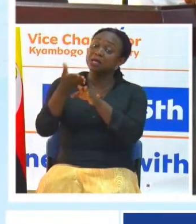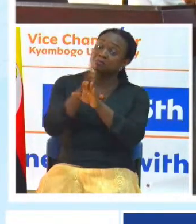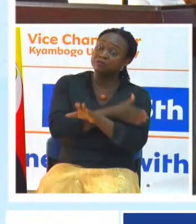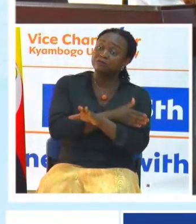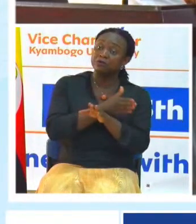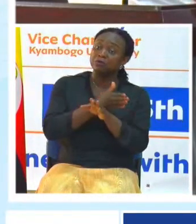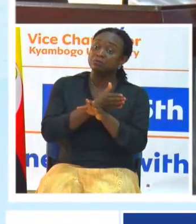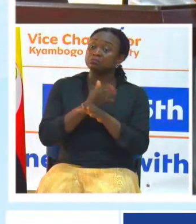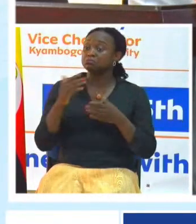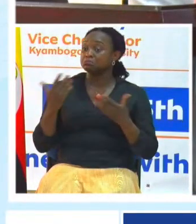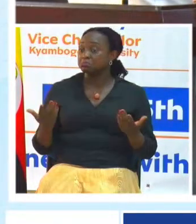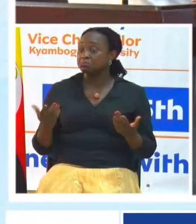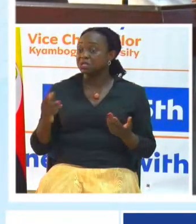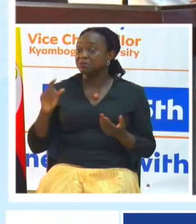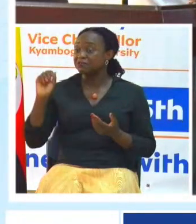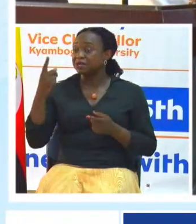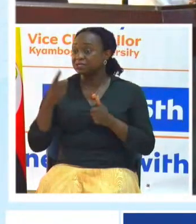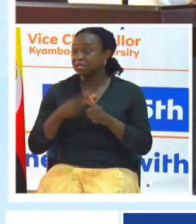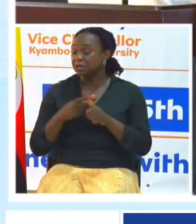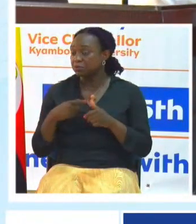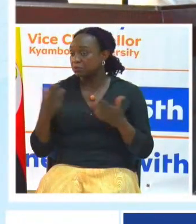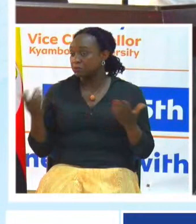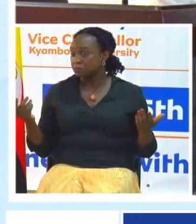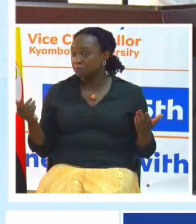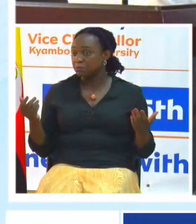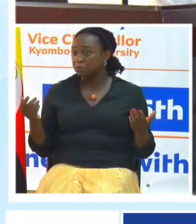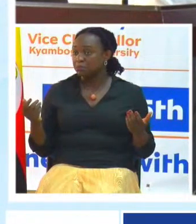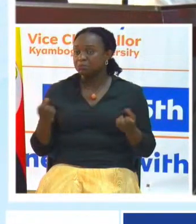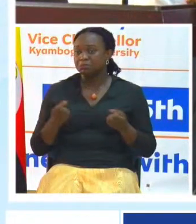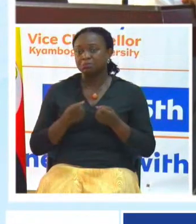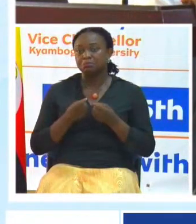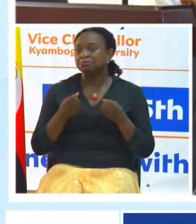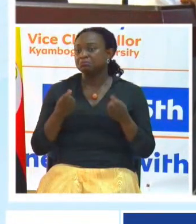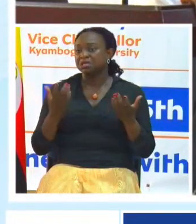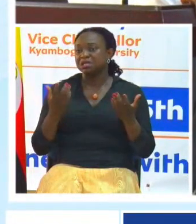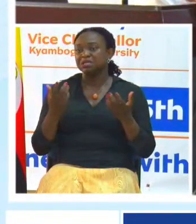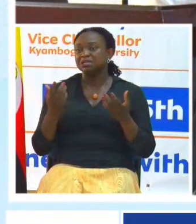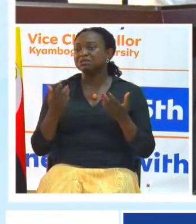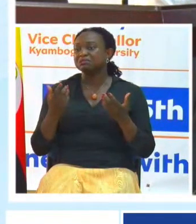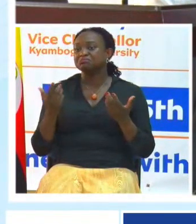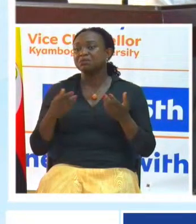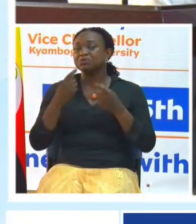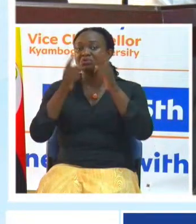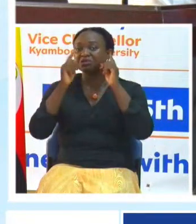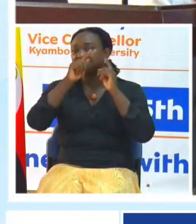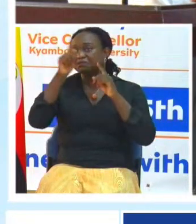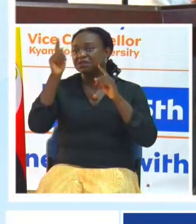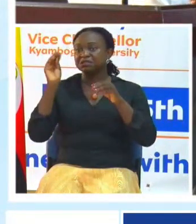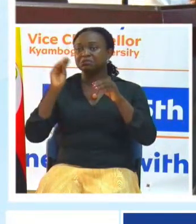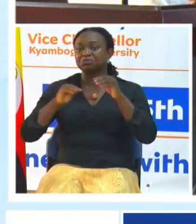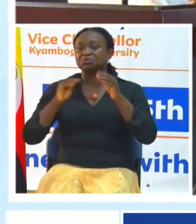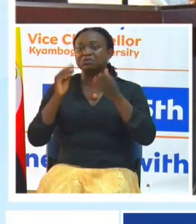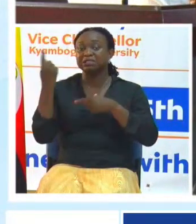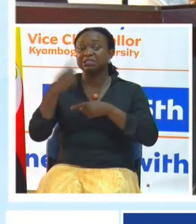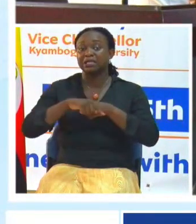before 1st of April. Okay, and other many dates. Many other universities have different